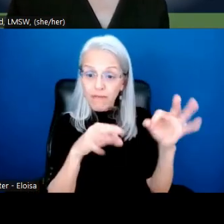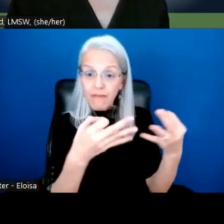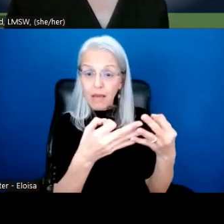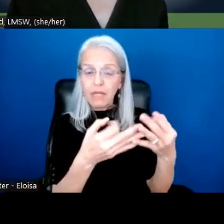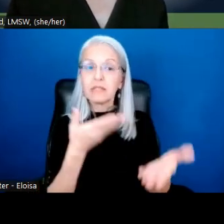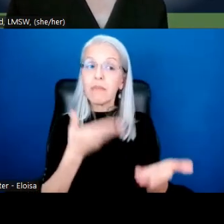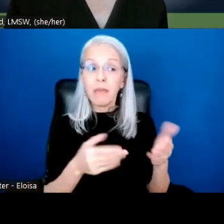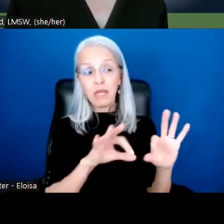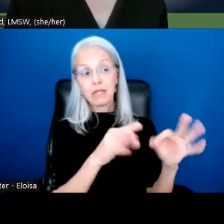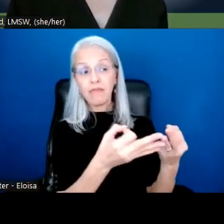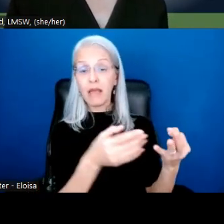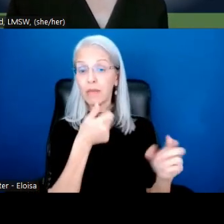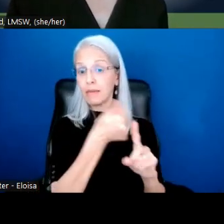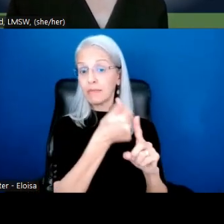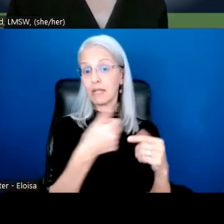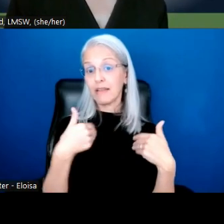have access to